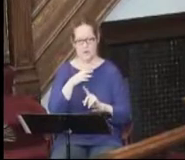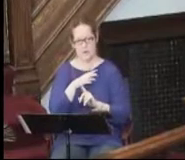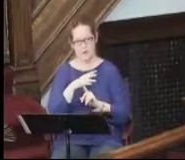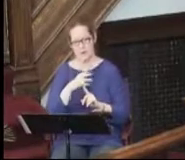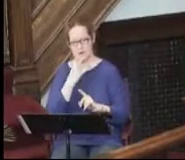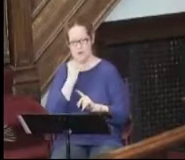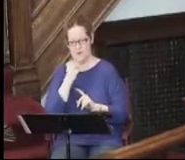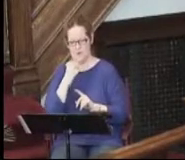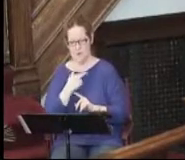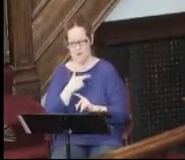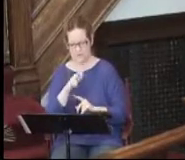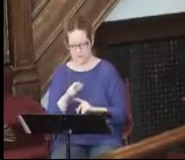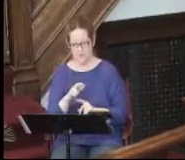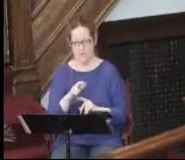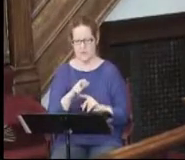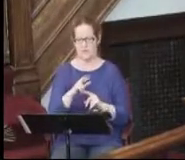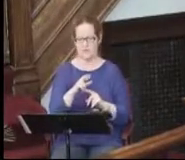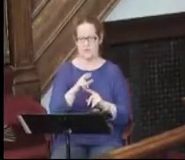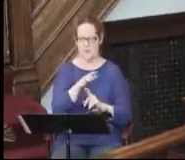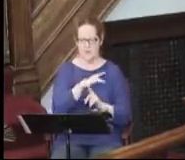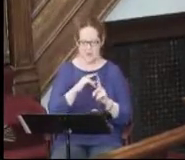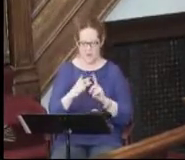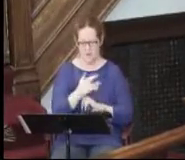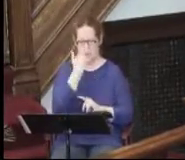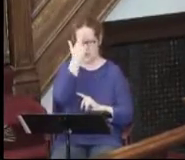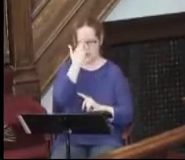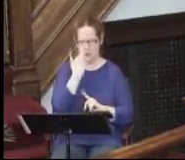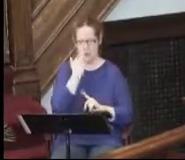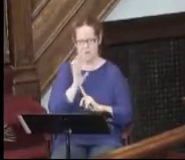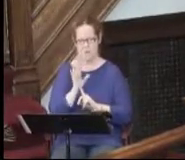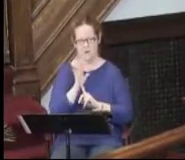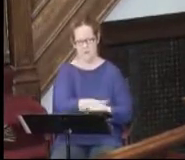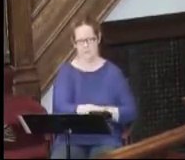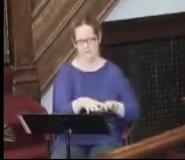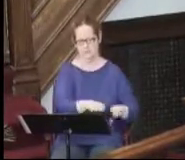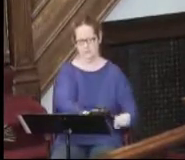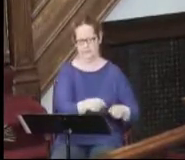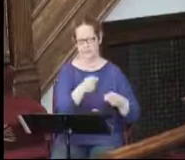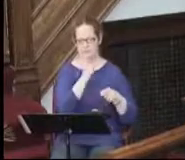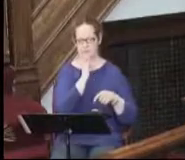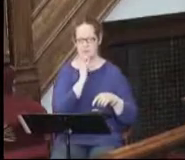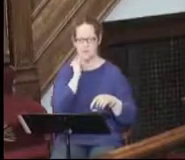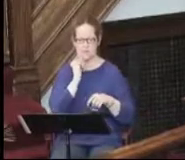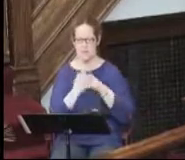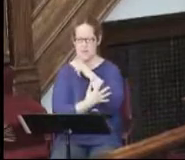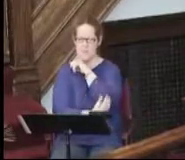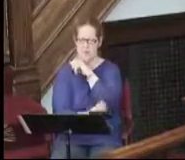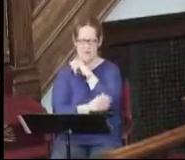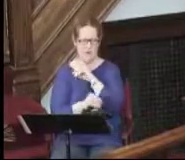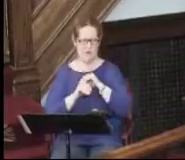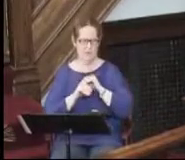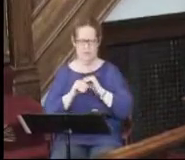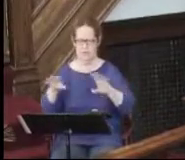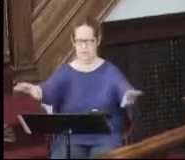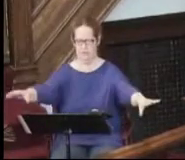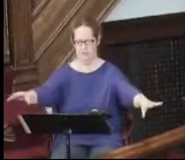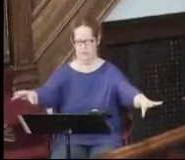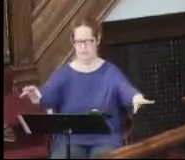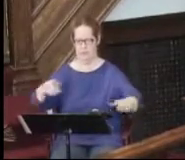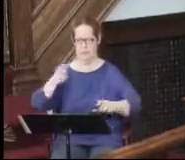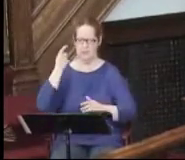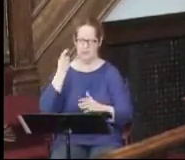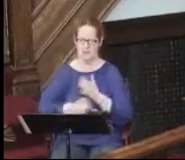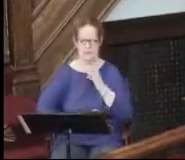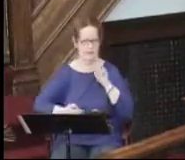Jewish faith, in the context of the Roman conquest of Israel. Poverty afflicted the masses.